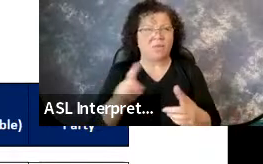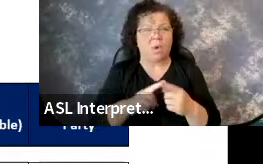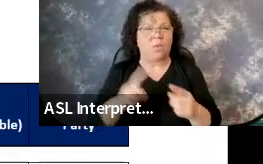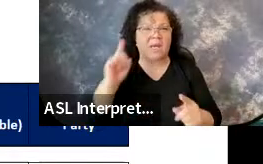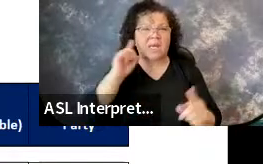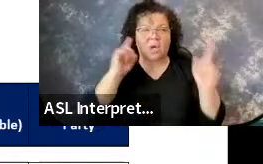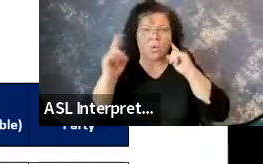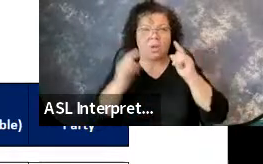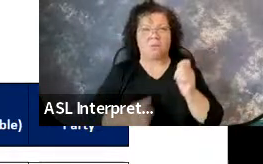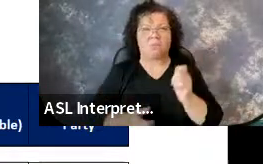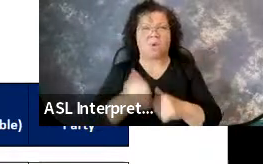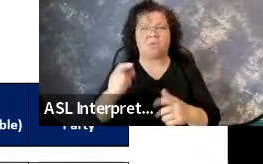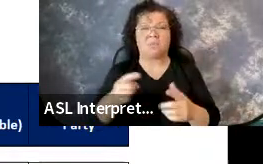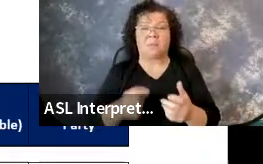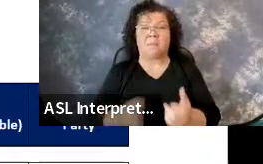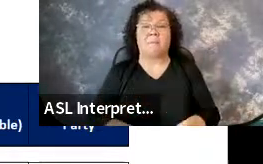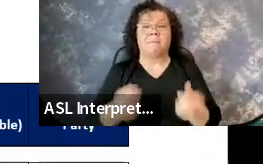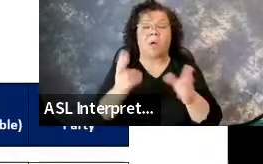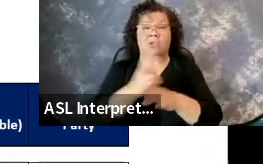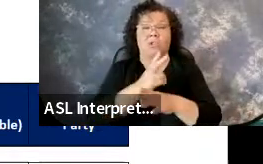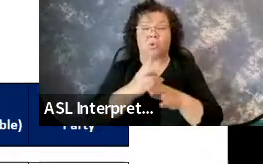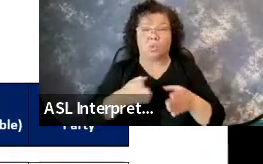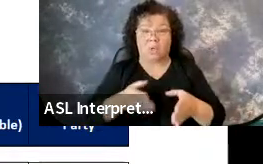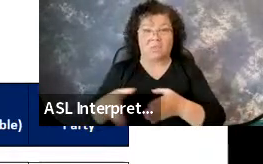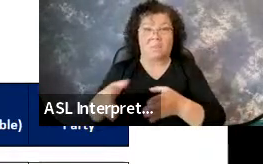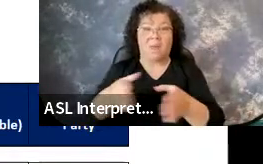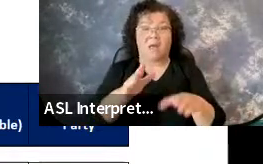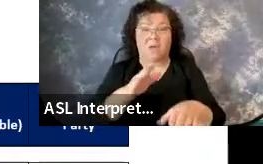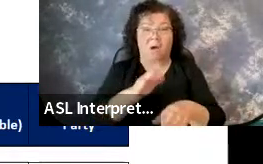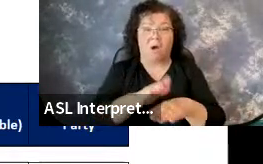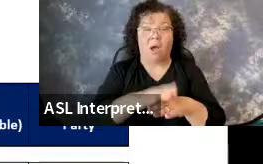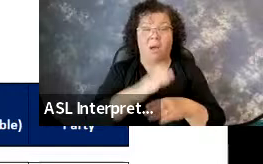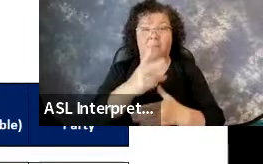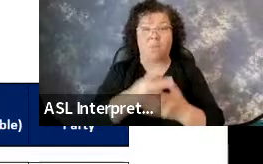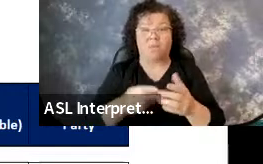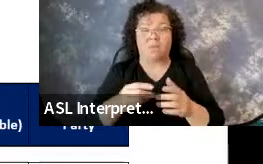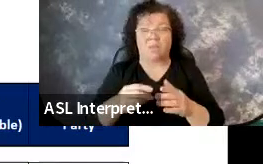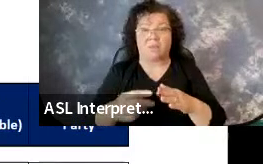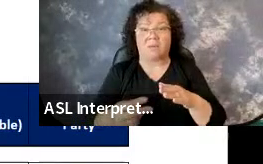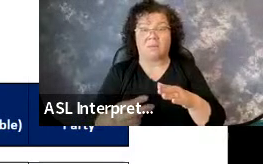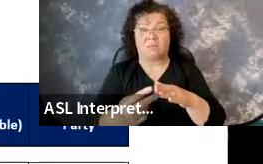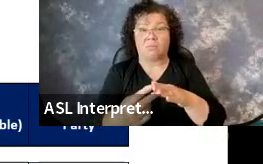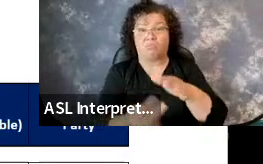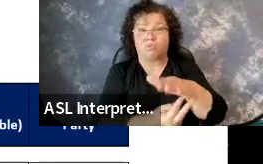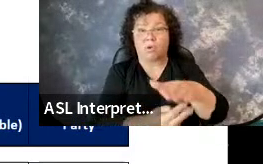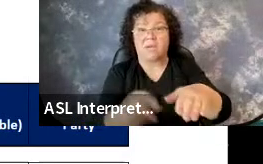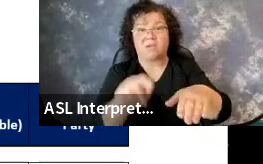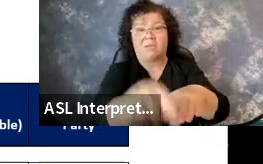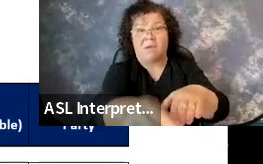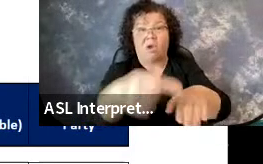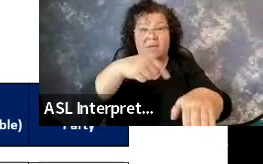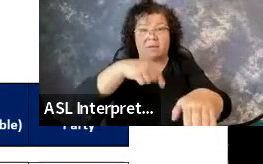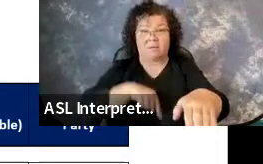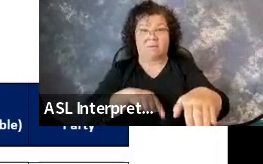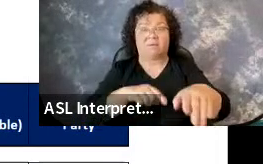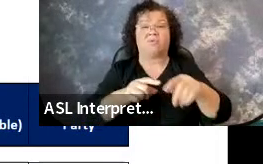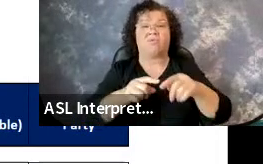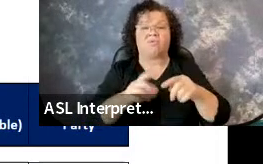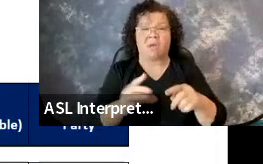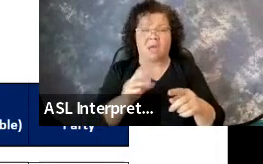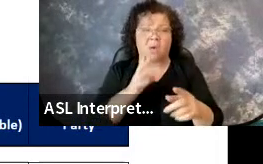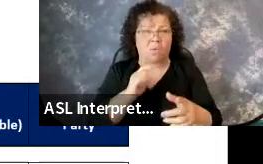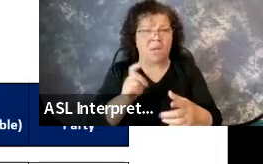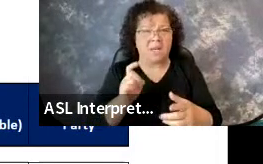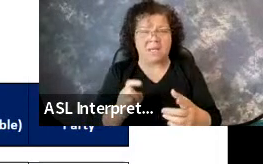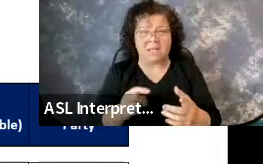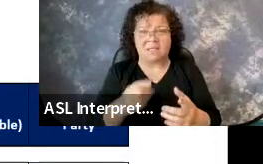the multi-use path connections on each end of the main bridge, you know, really need a better arrangement and layout than the